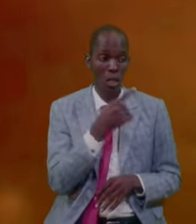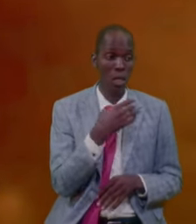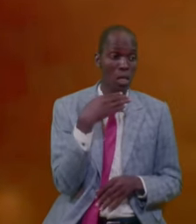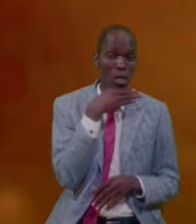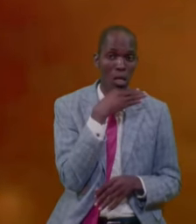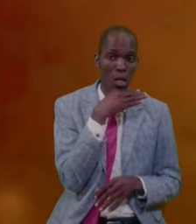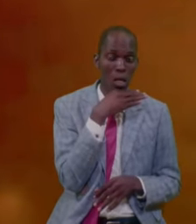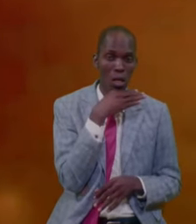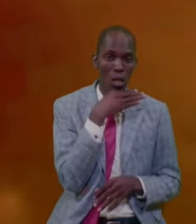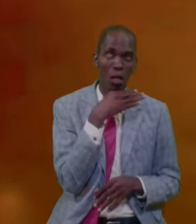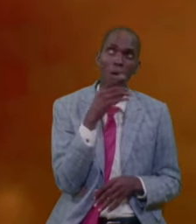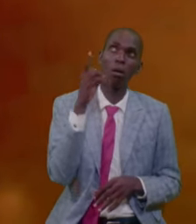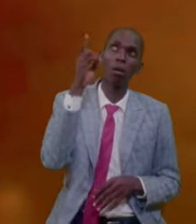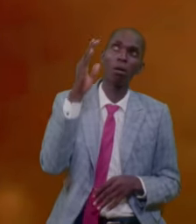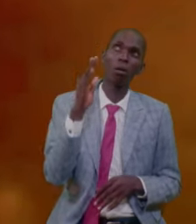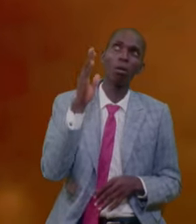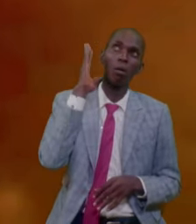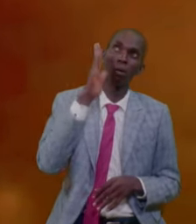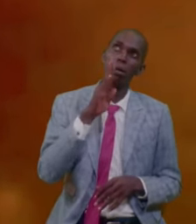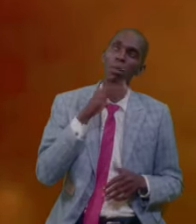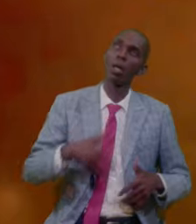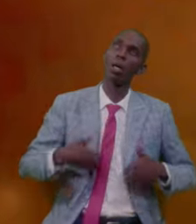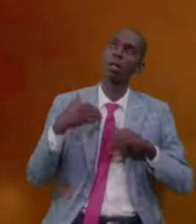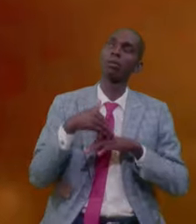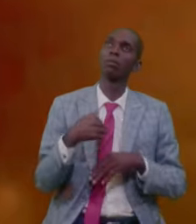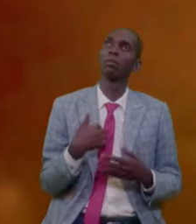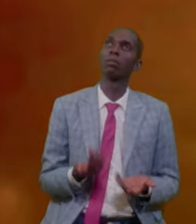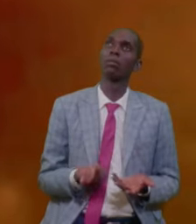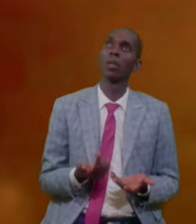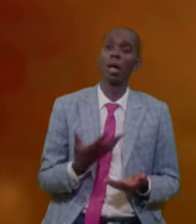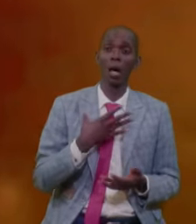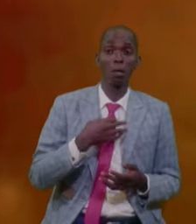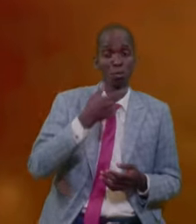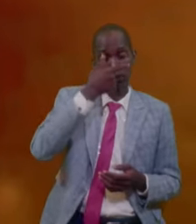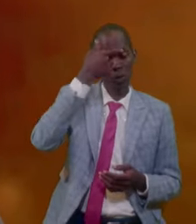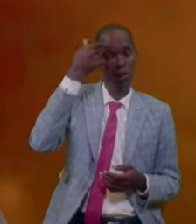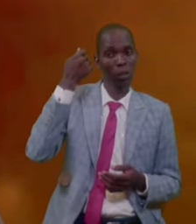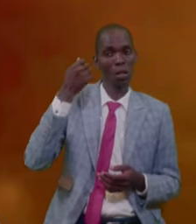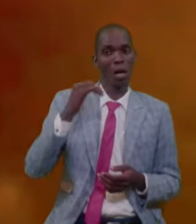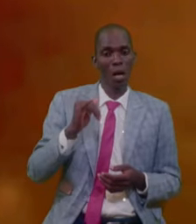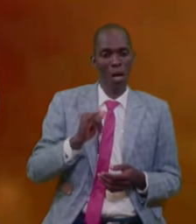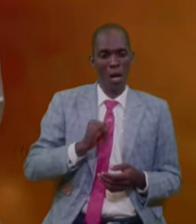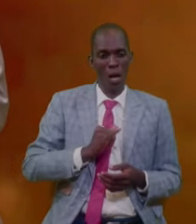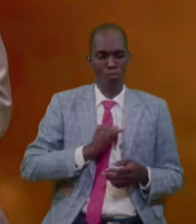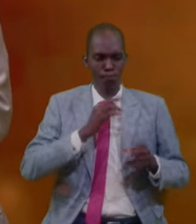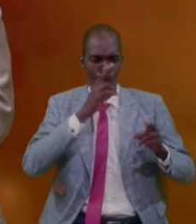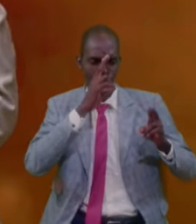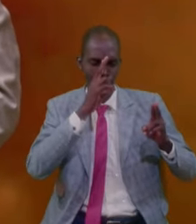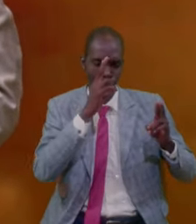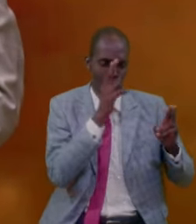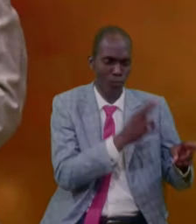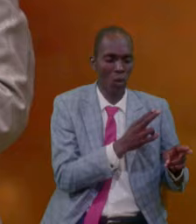God will be angry at me. But because I lift up the man,